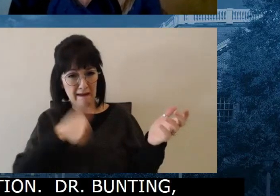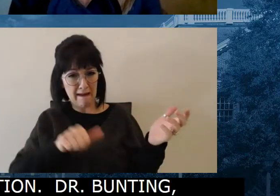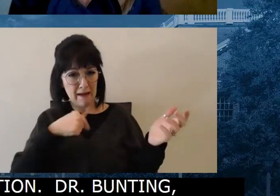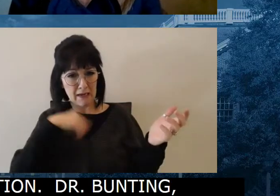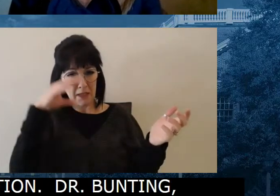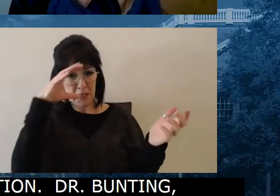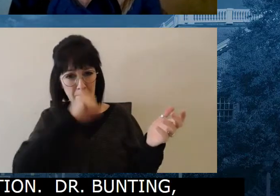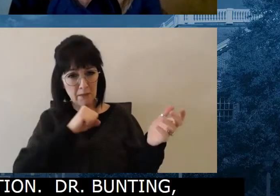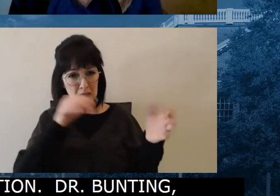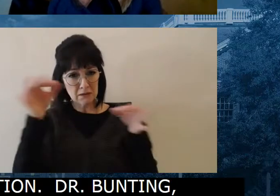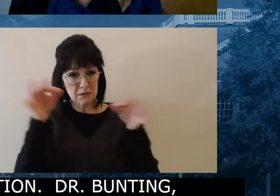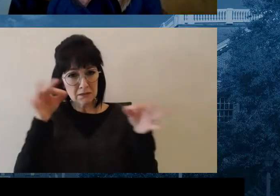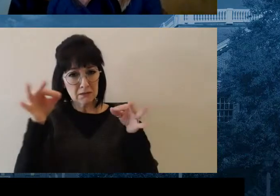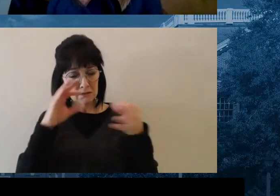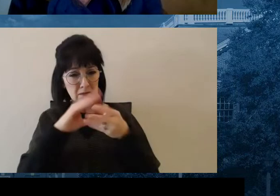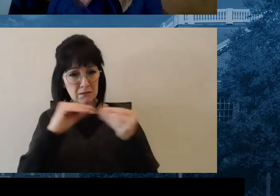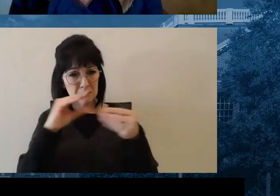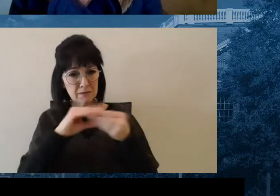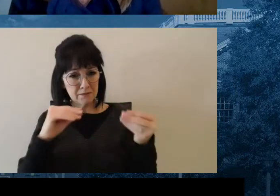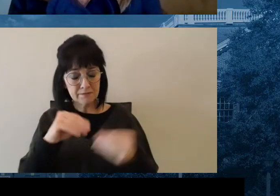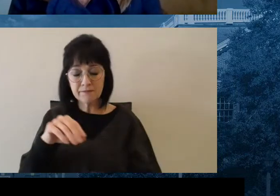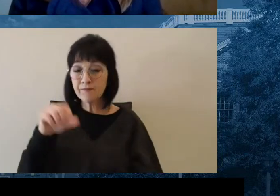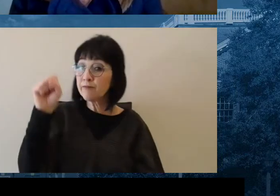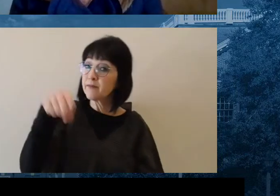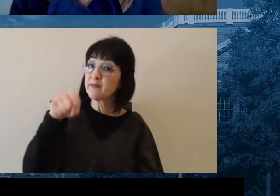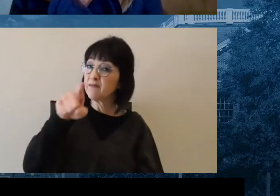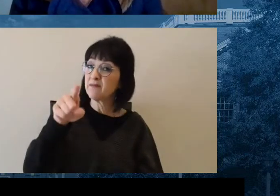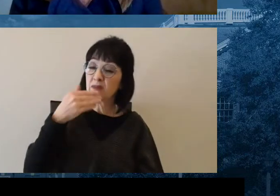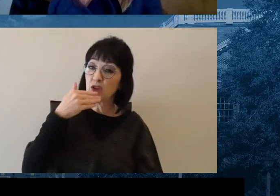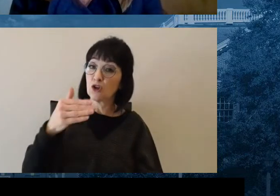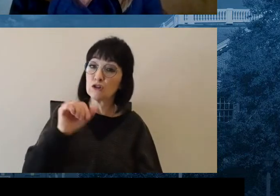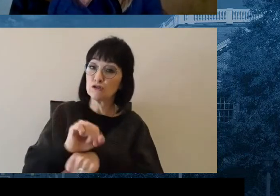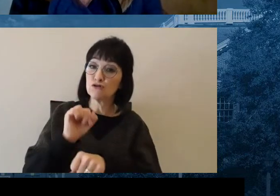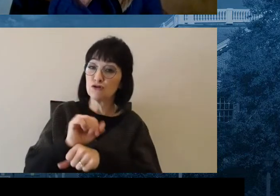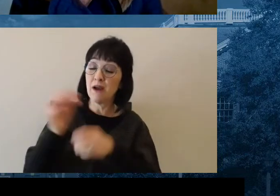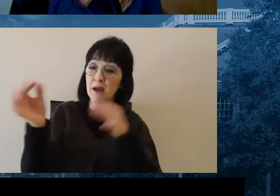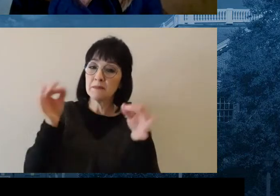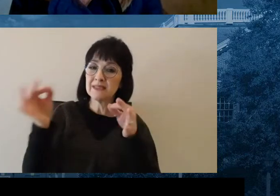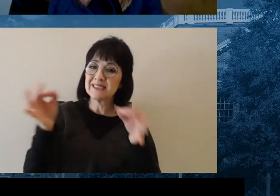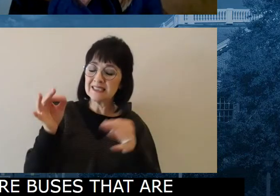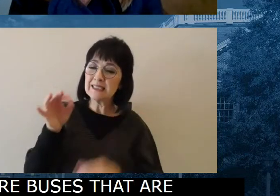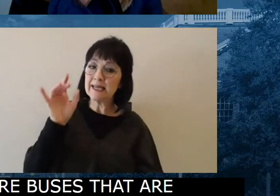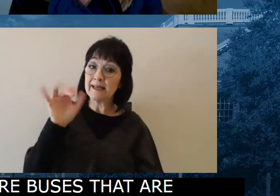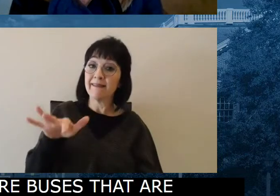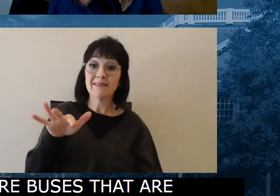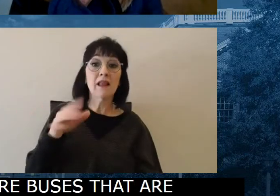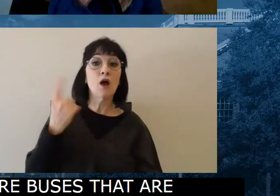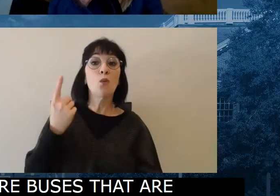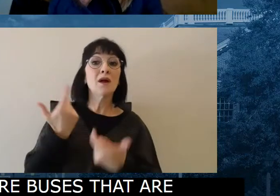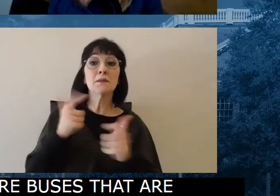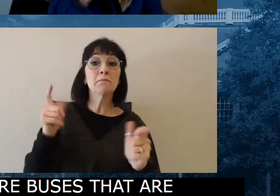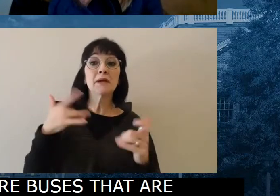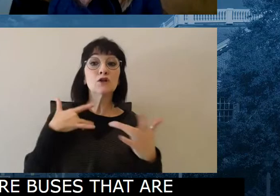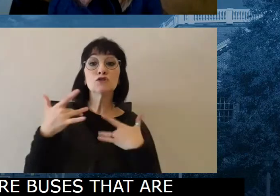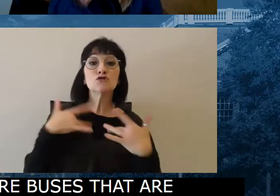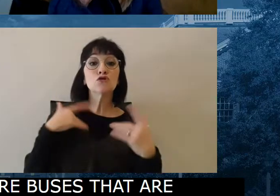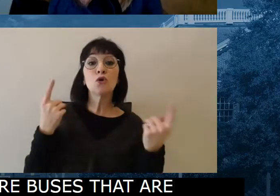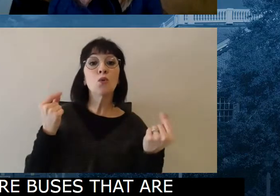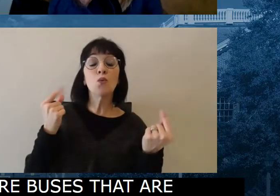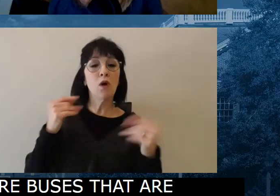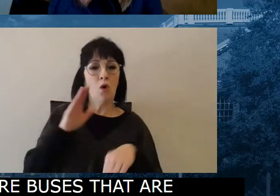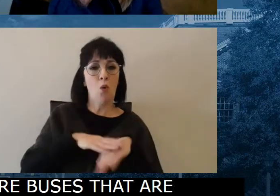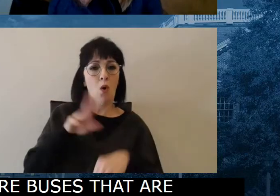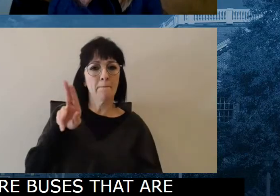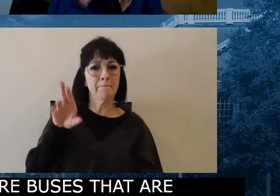that are bringing in sets of students. Busing has become one of the bigger concerns. We can only put